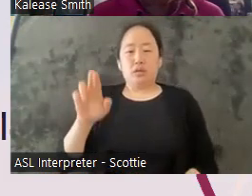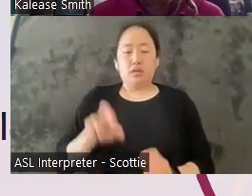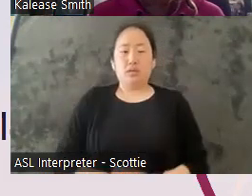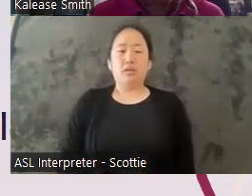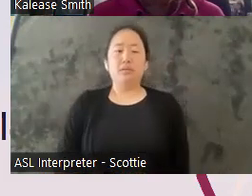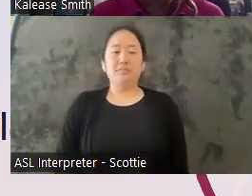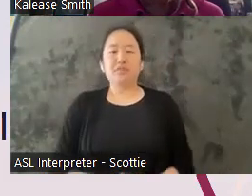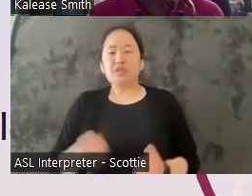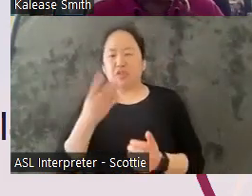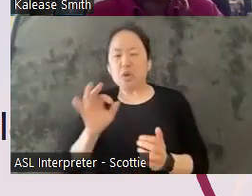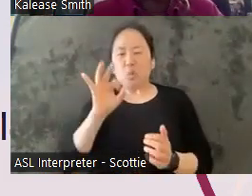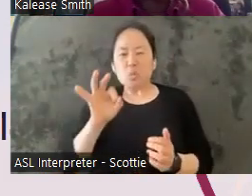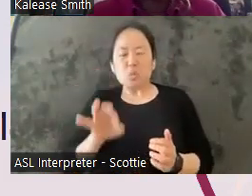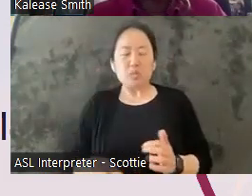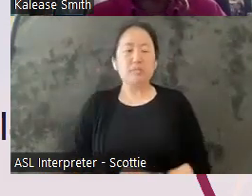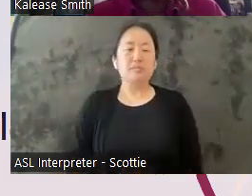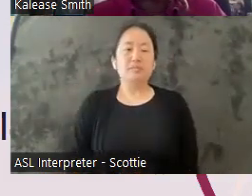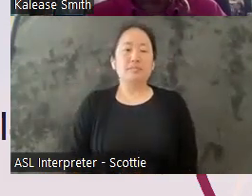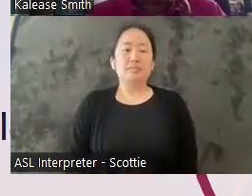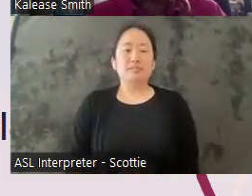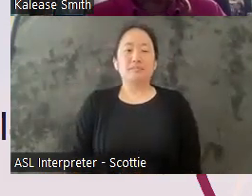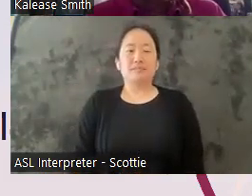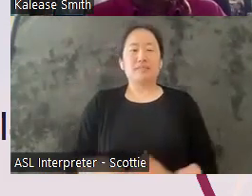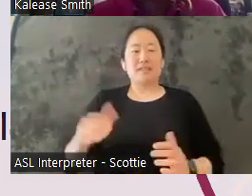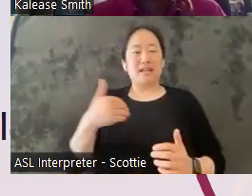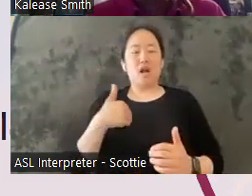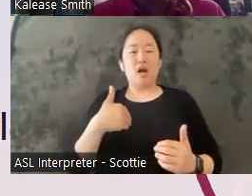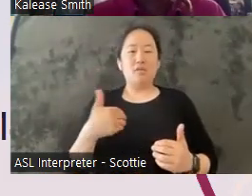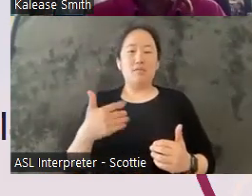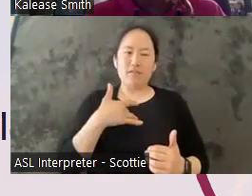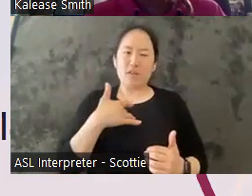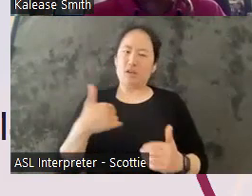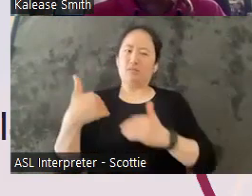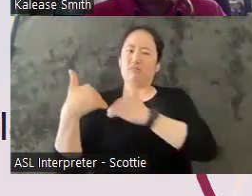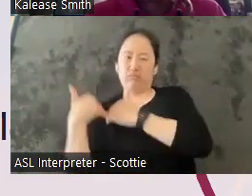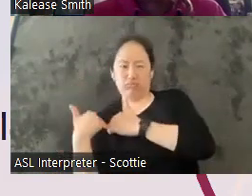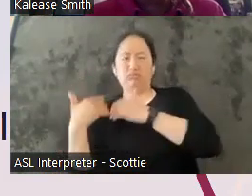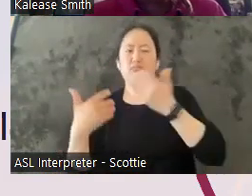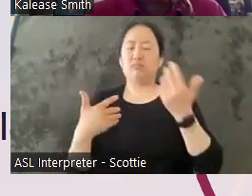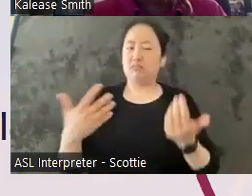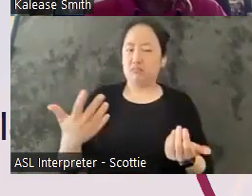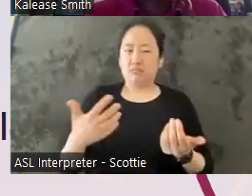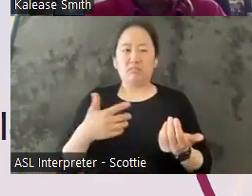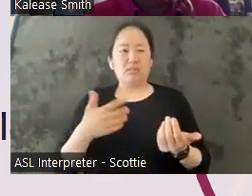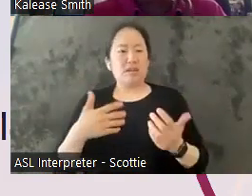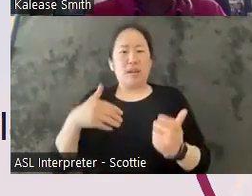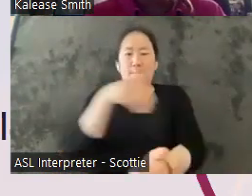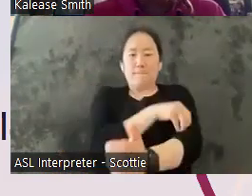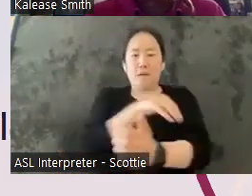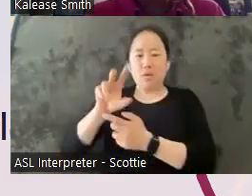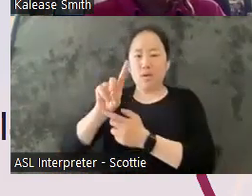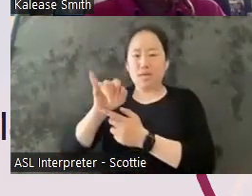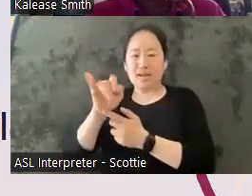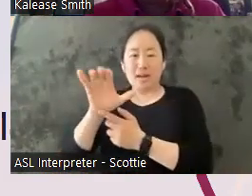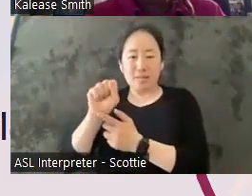aware of the feelings of obligation and even power dynamics within our close familial relationships and intimate